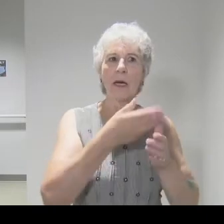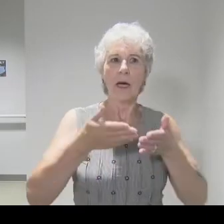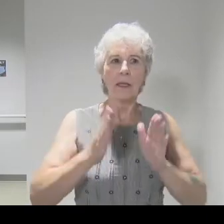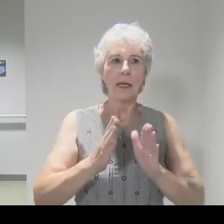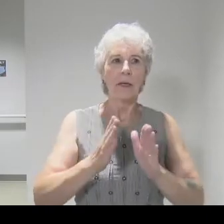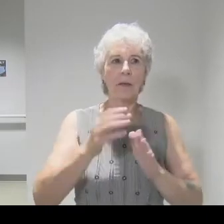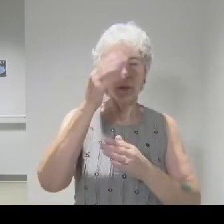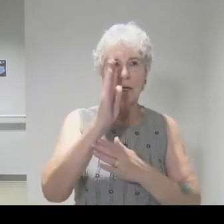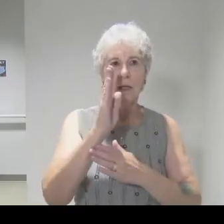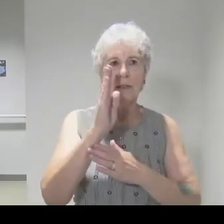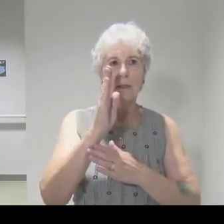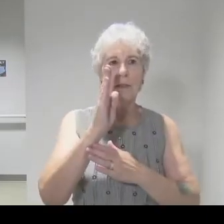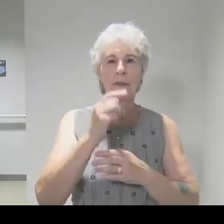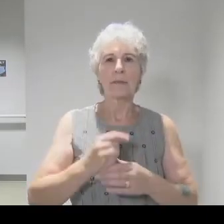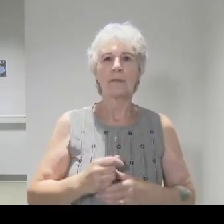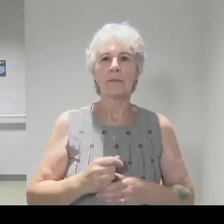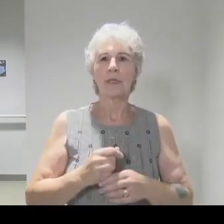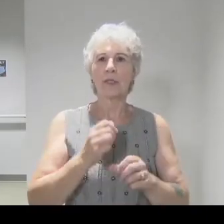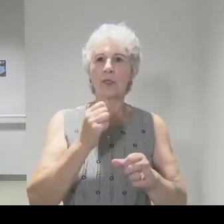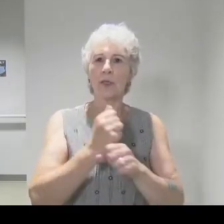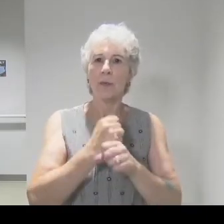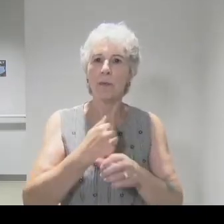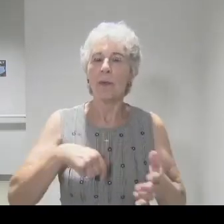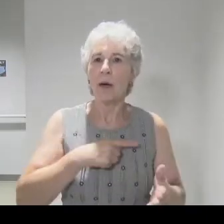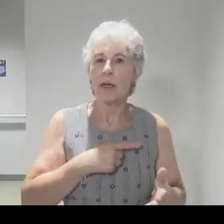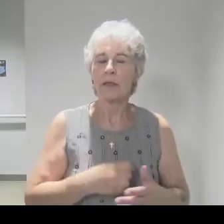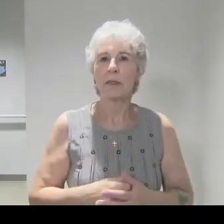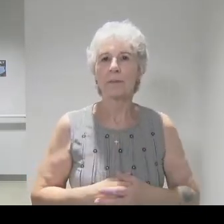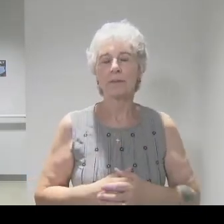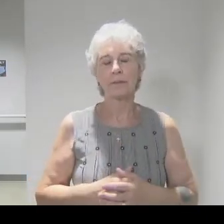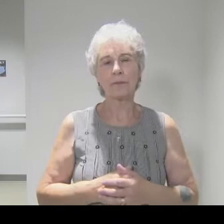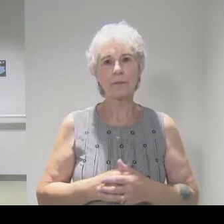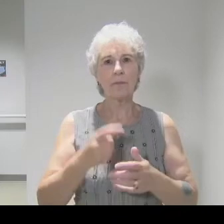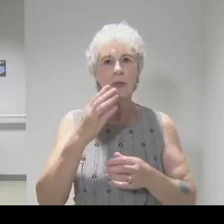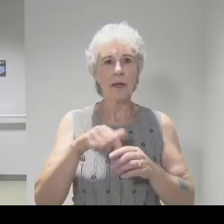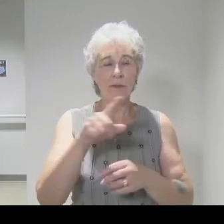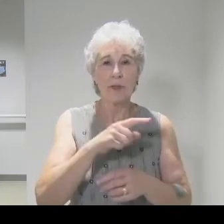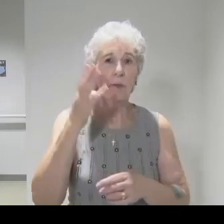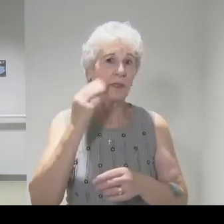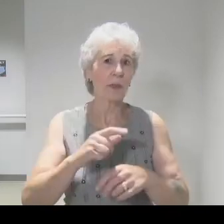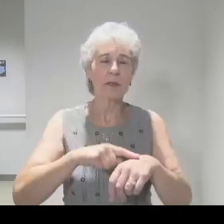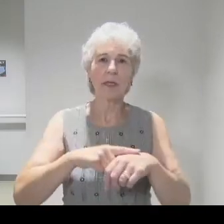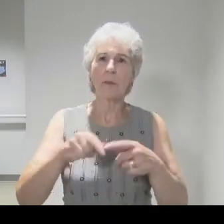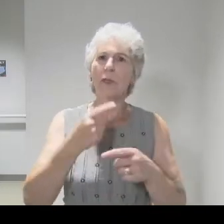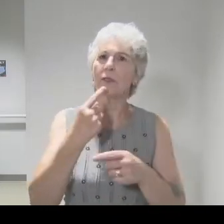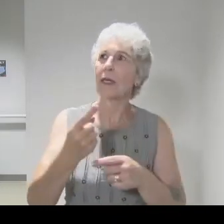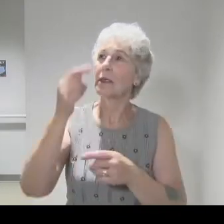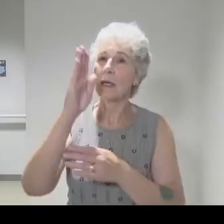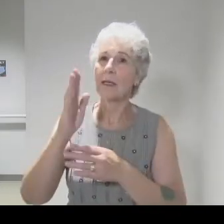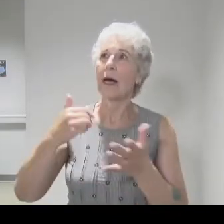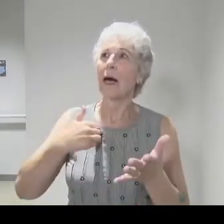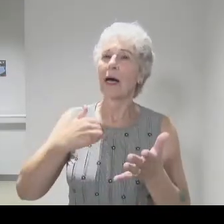us. In fact, I want to ask you, have you experienced a time when you said to God that I